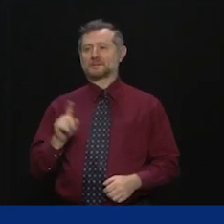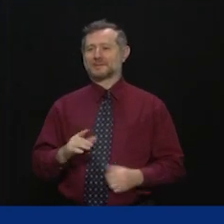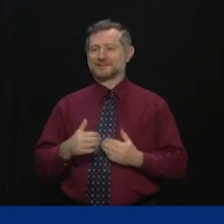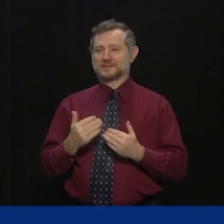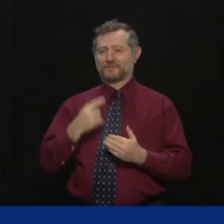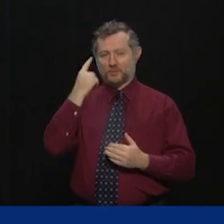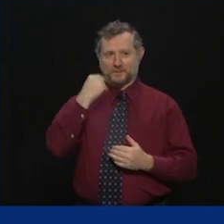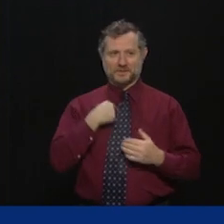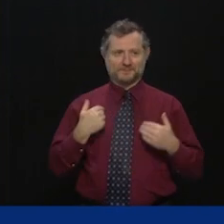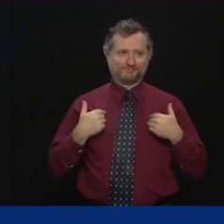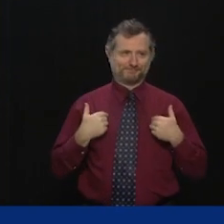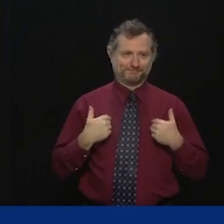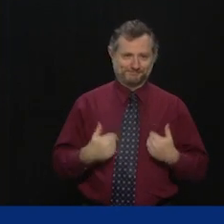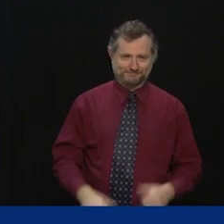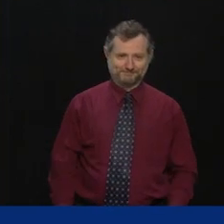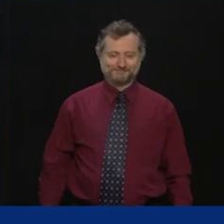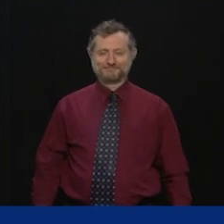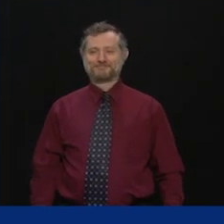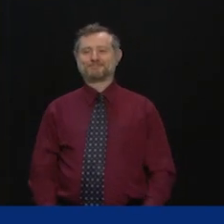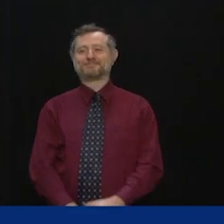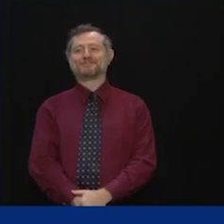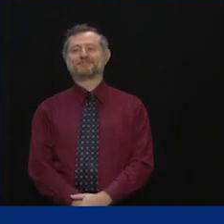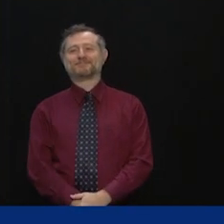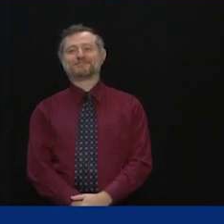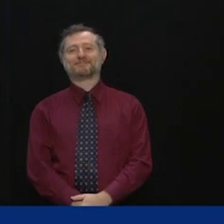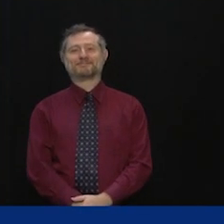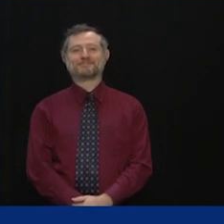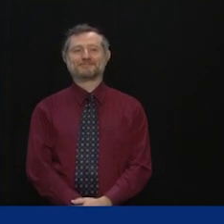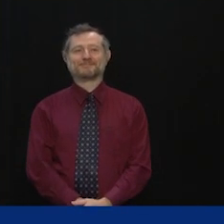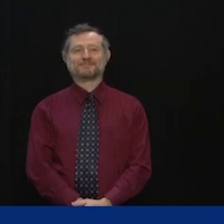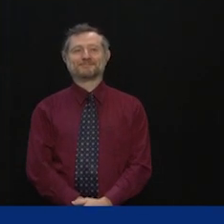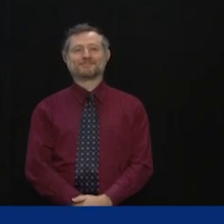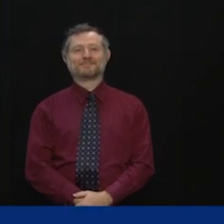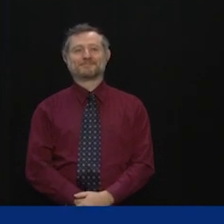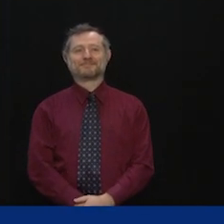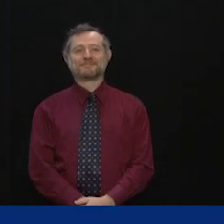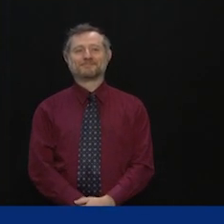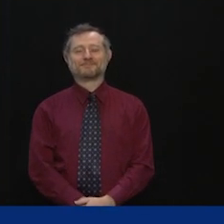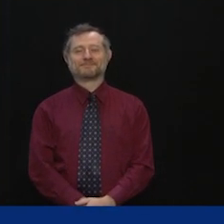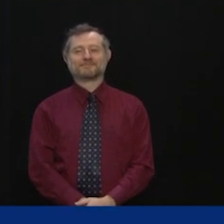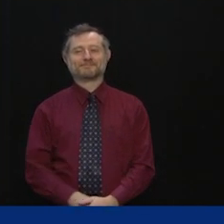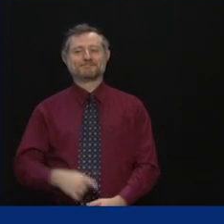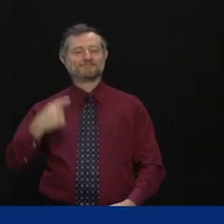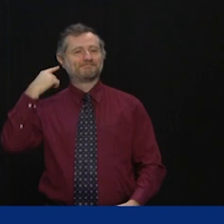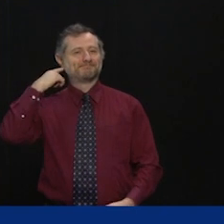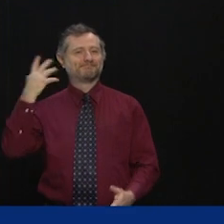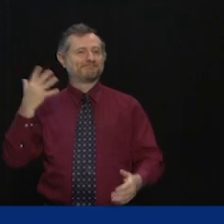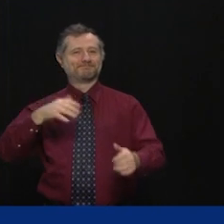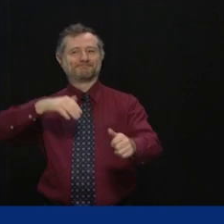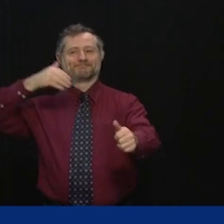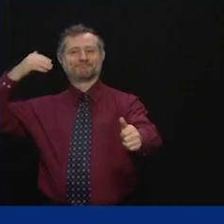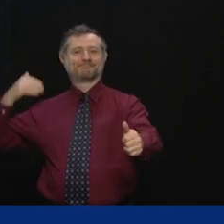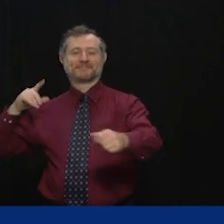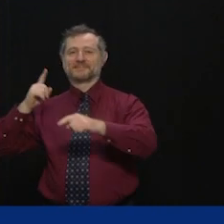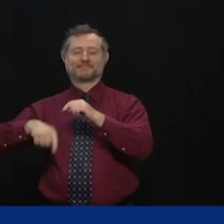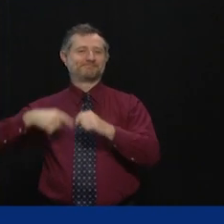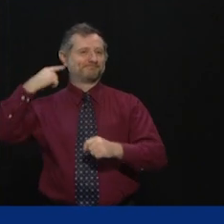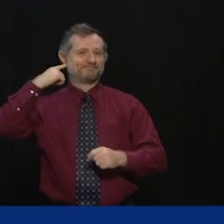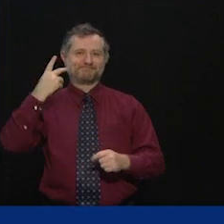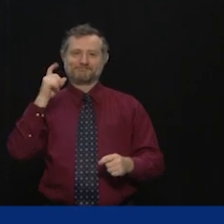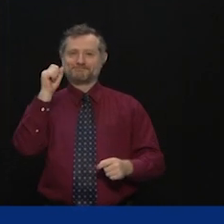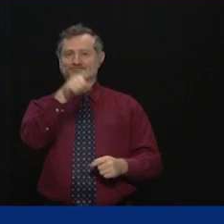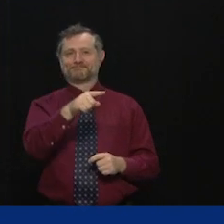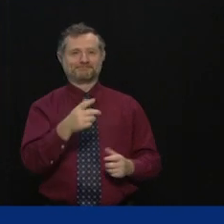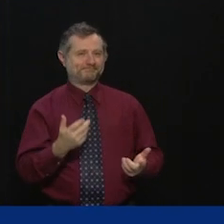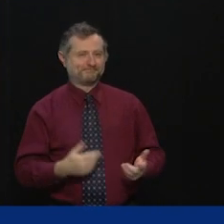clarify, you're signing the executive order today, but to give you all these different options, but for example, MasterCard, they're not being